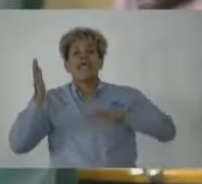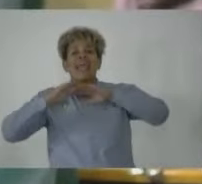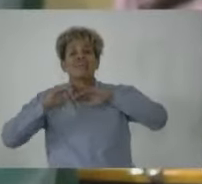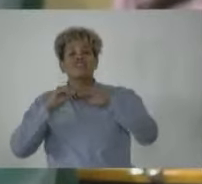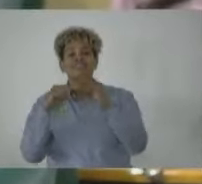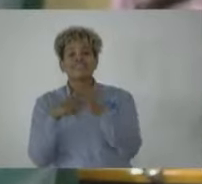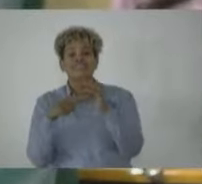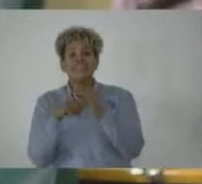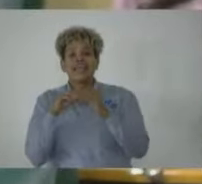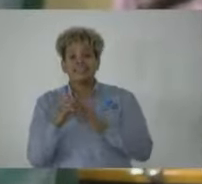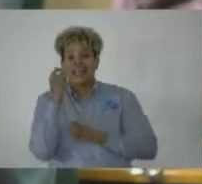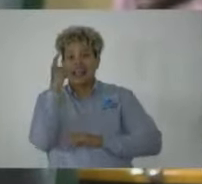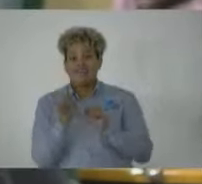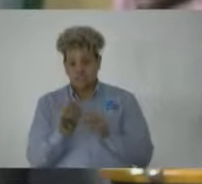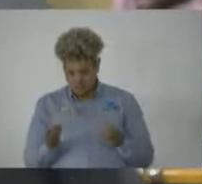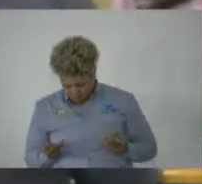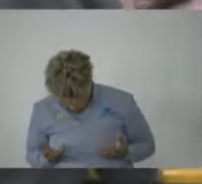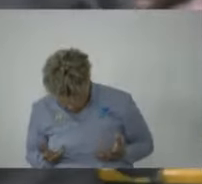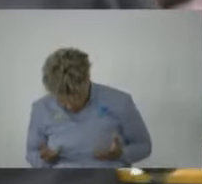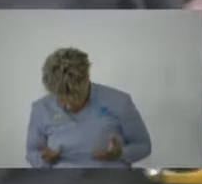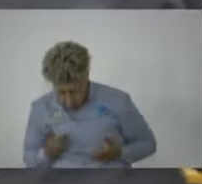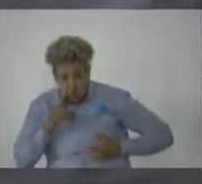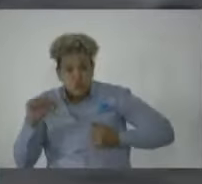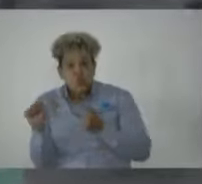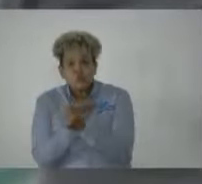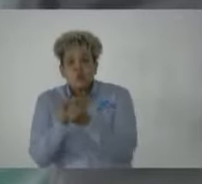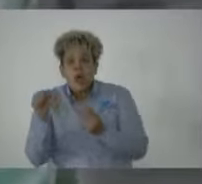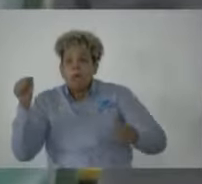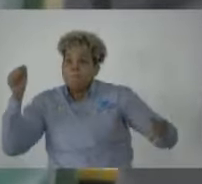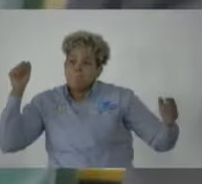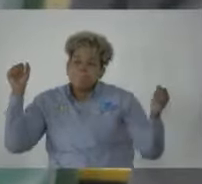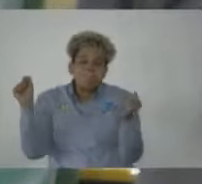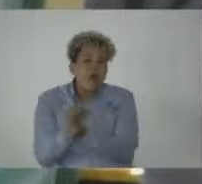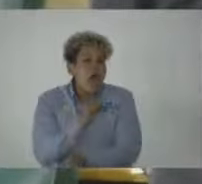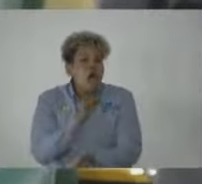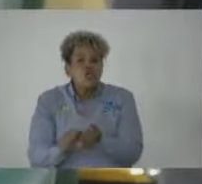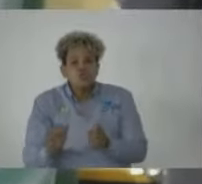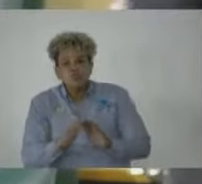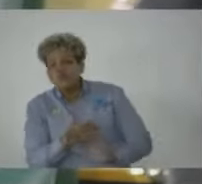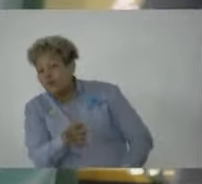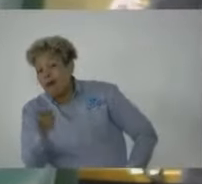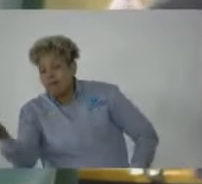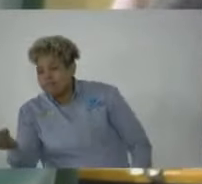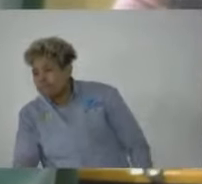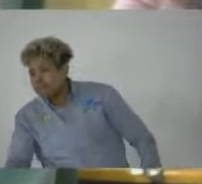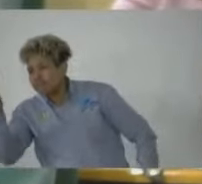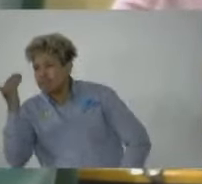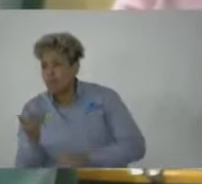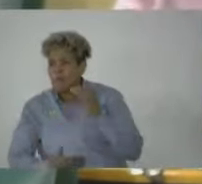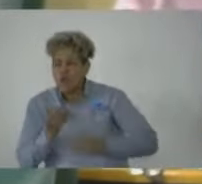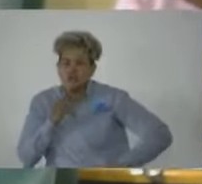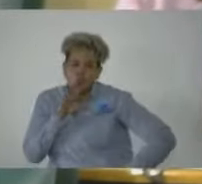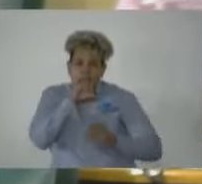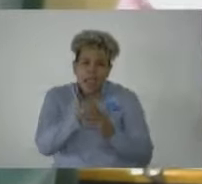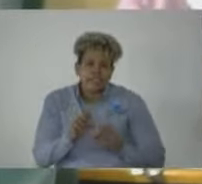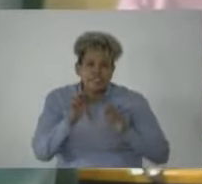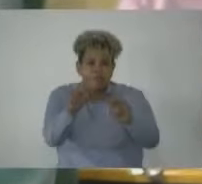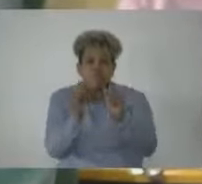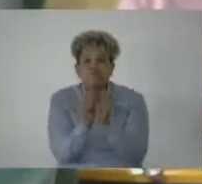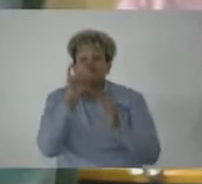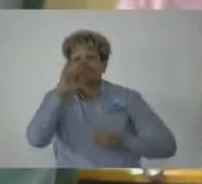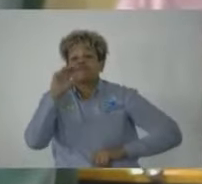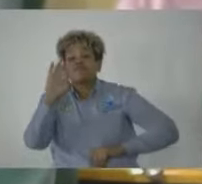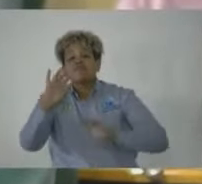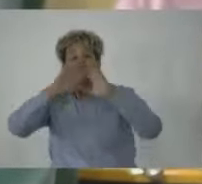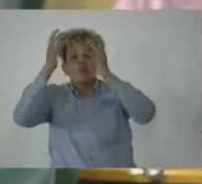debt over 11 years was destroying Jamaica. And they led the process to re-engage, Madam Speaker, with the